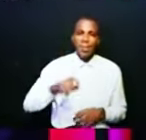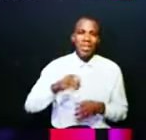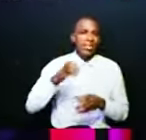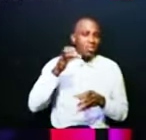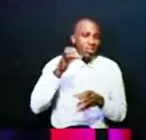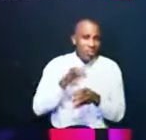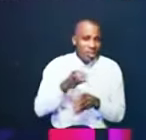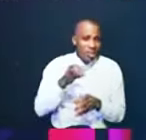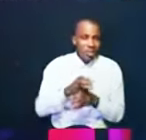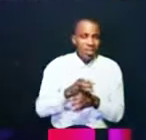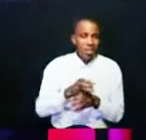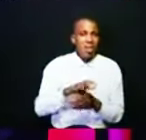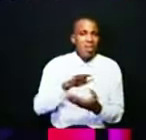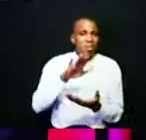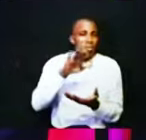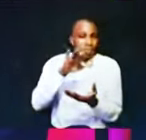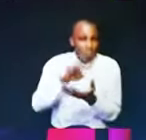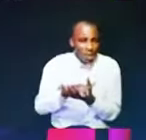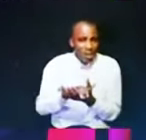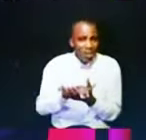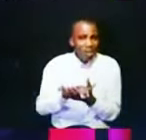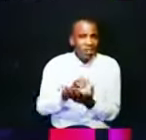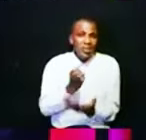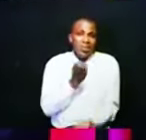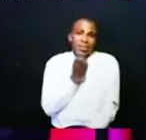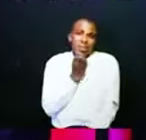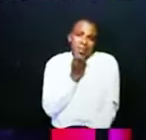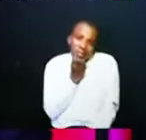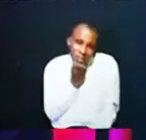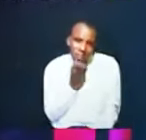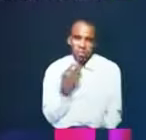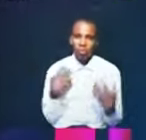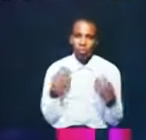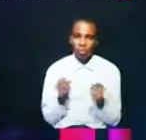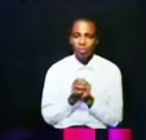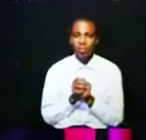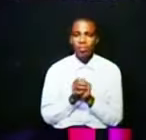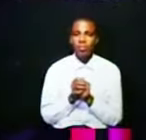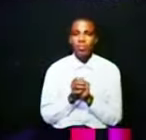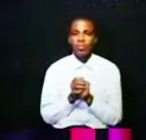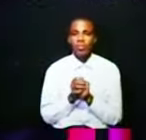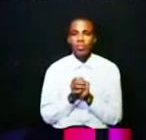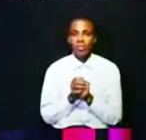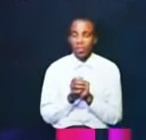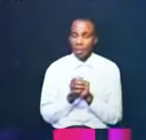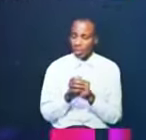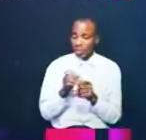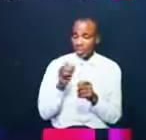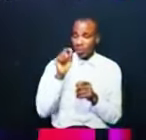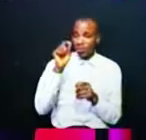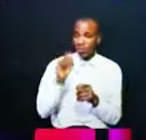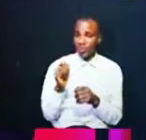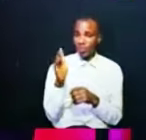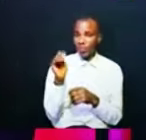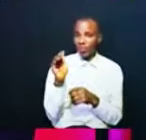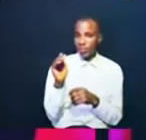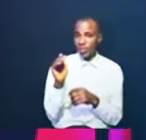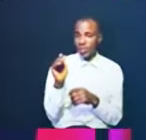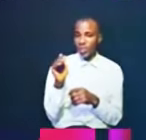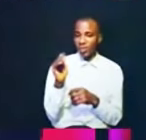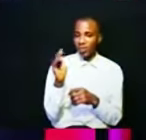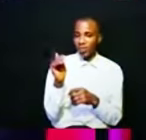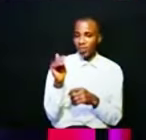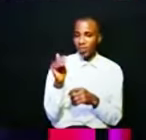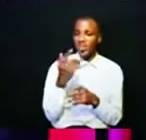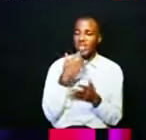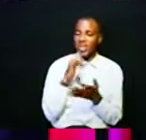spouses well as I see nyina hwe se ye beware ye ahokafo yi what I like in verse 15 is this so guard yourself